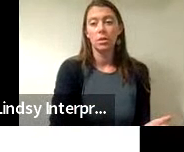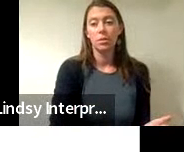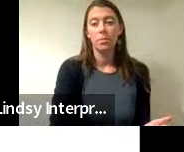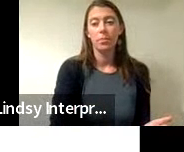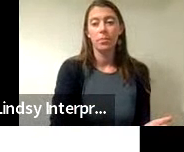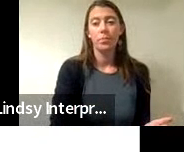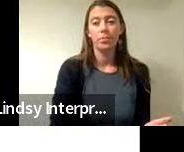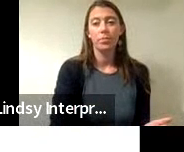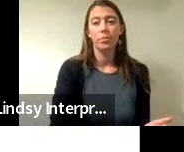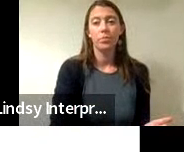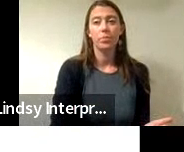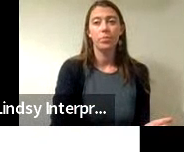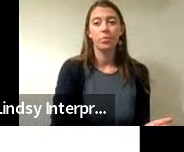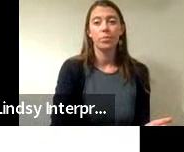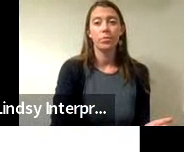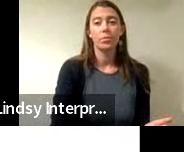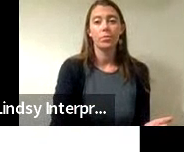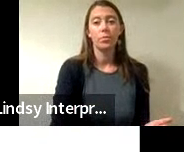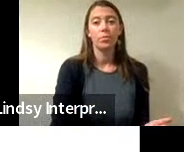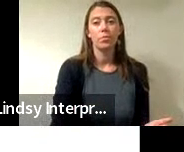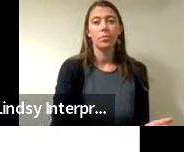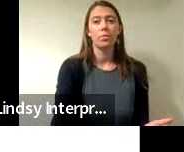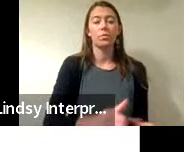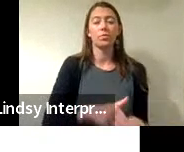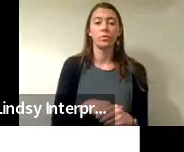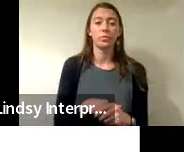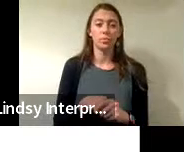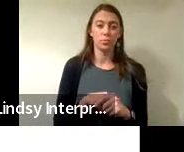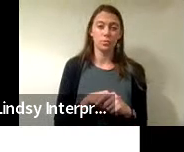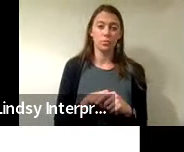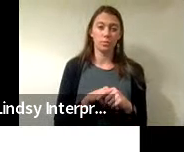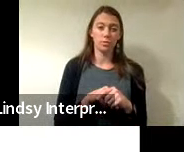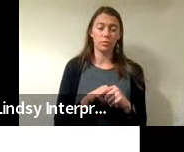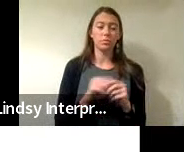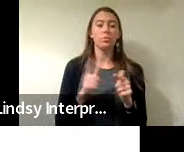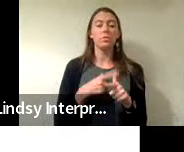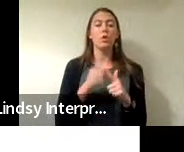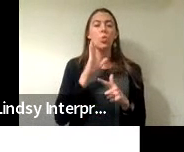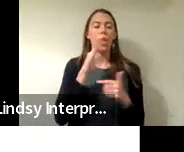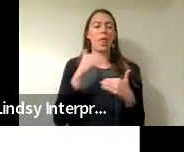to design this process. They're going to facilitate that session. And excuse me, I have to,